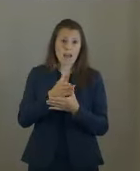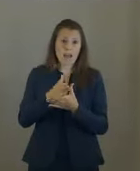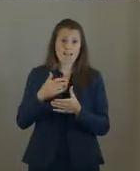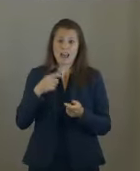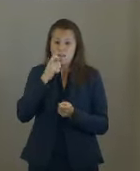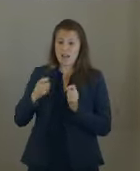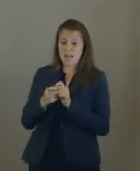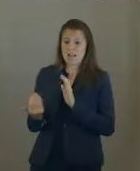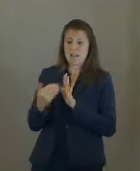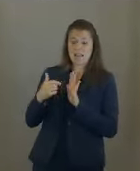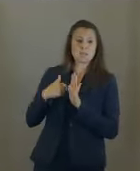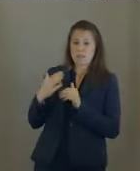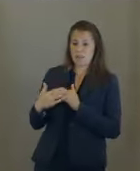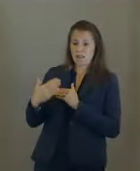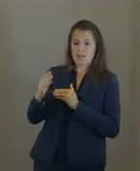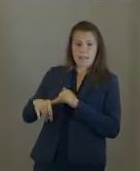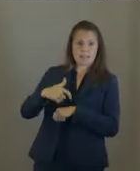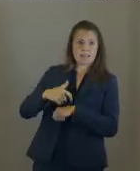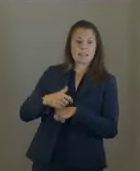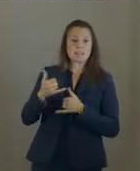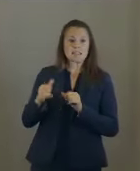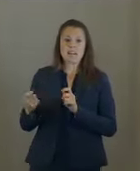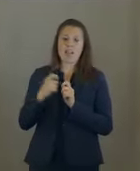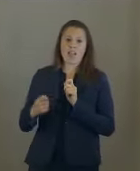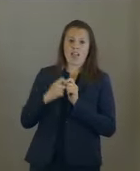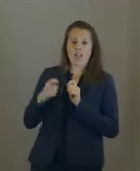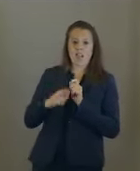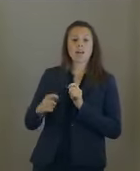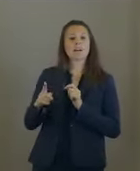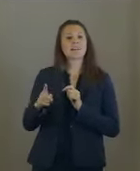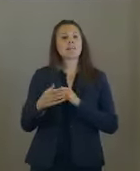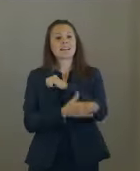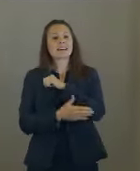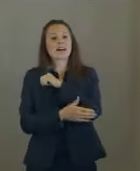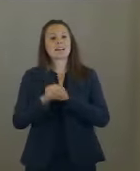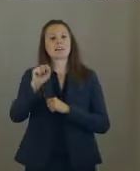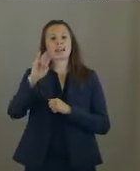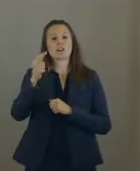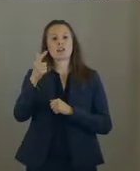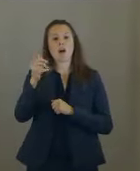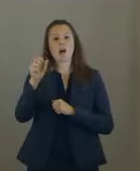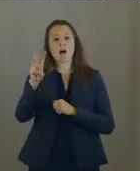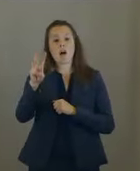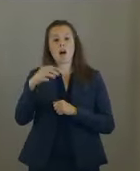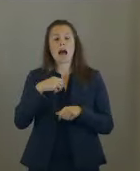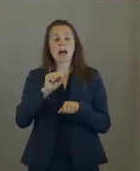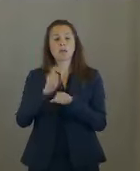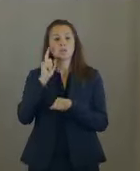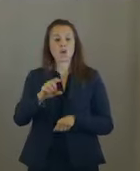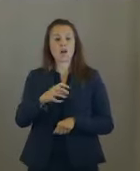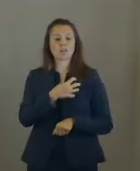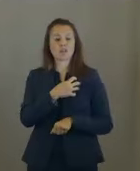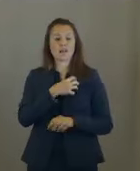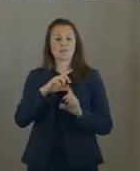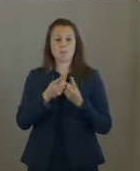retaliating against ever since then. They still coming after me. The County of Saginaw. I work for the Sheriff Department, and I have